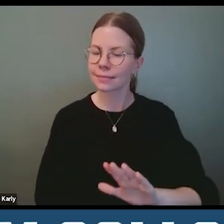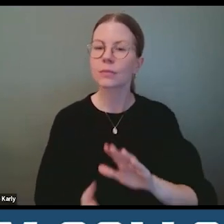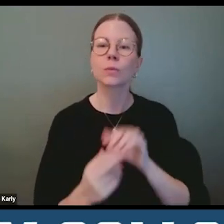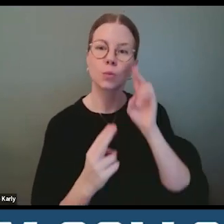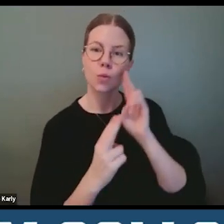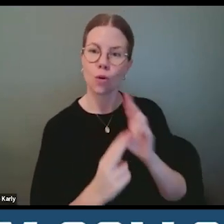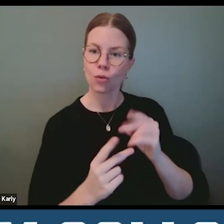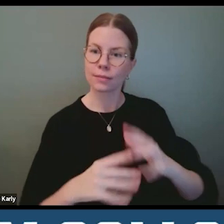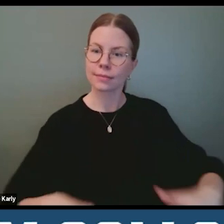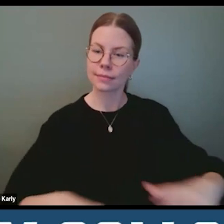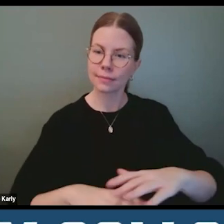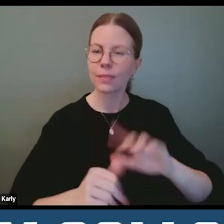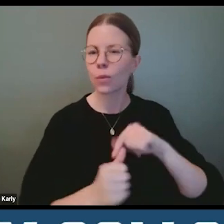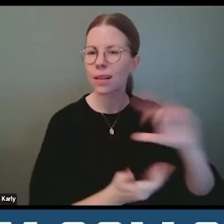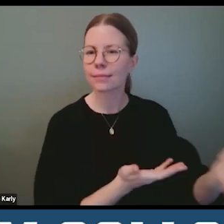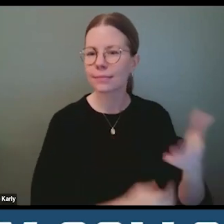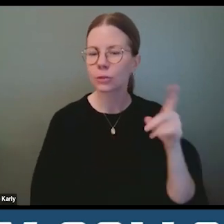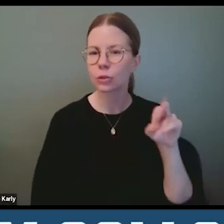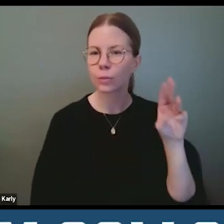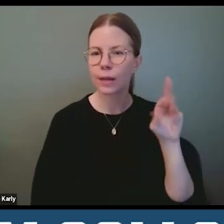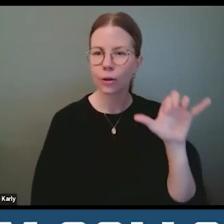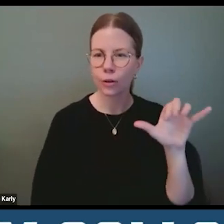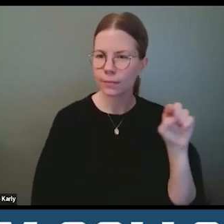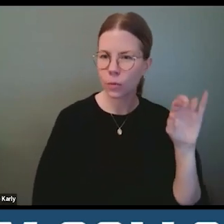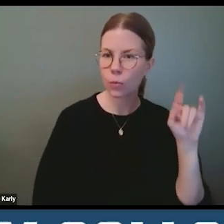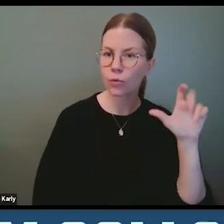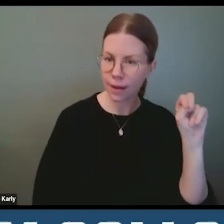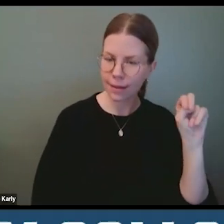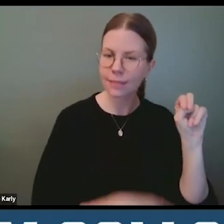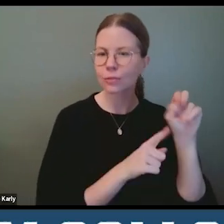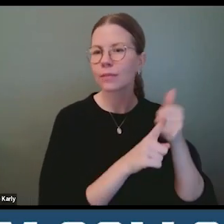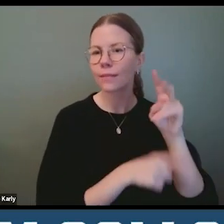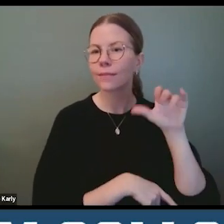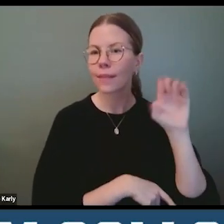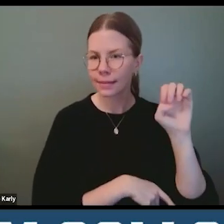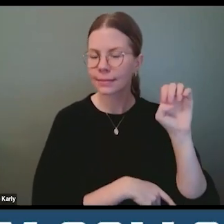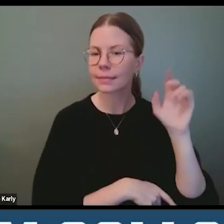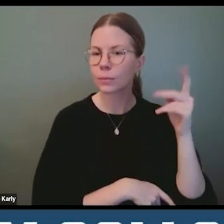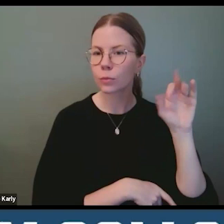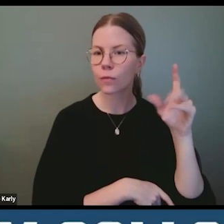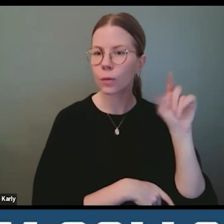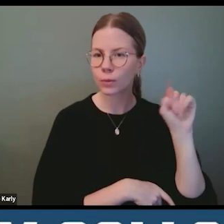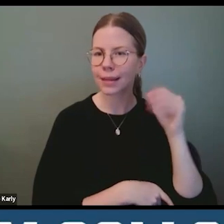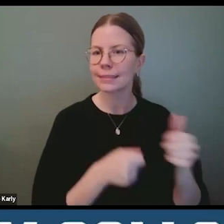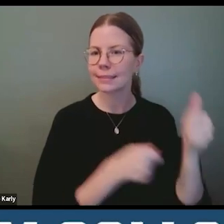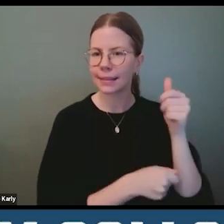Mary O'Brien, the Vice Provost and Dean of Graduate Studies, to welcome you all tonight. Mary.